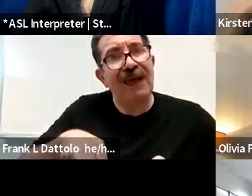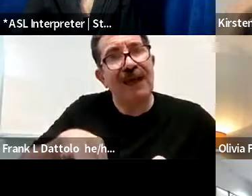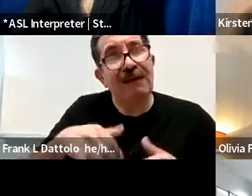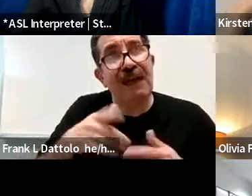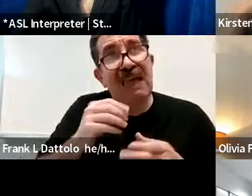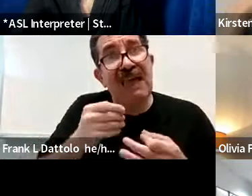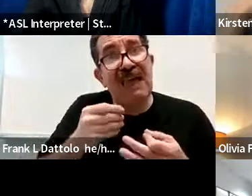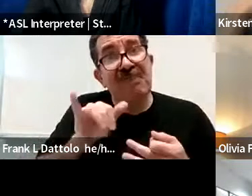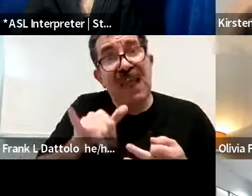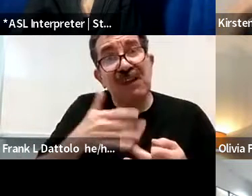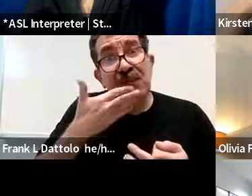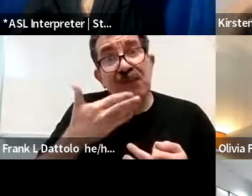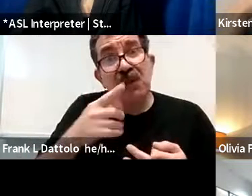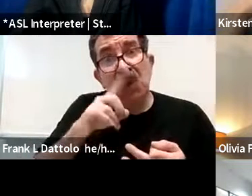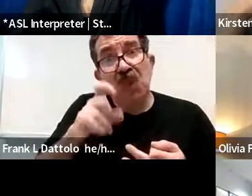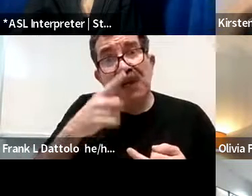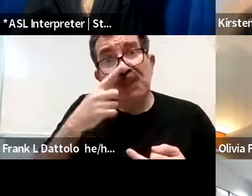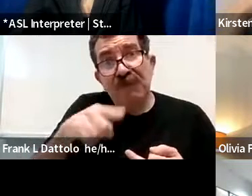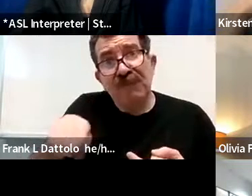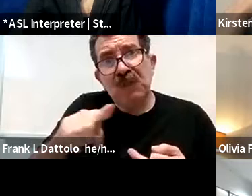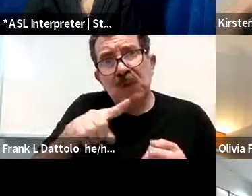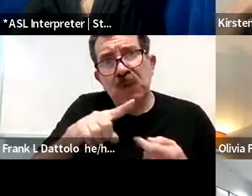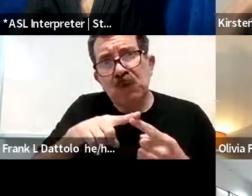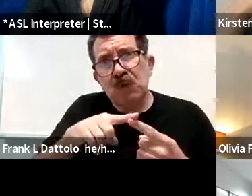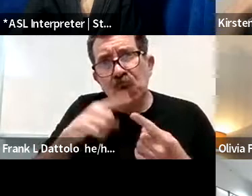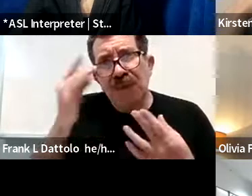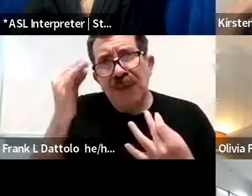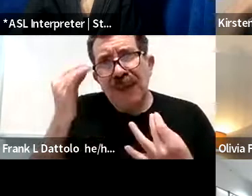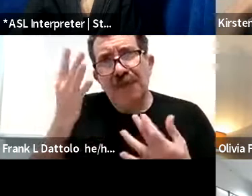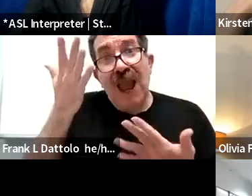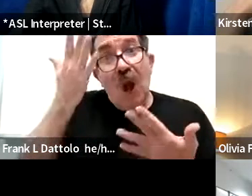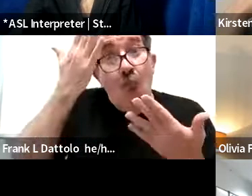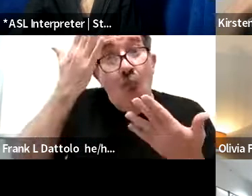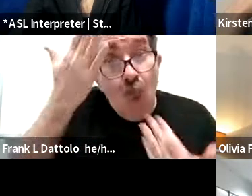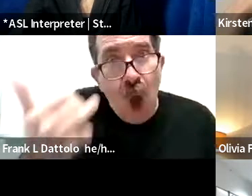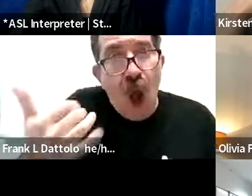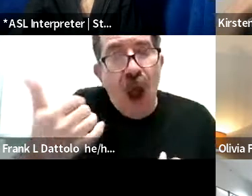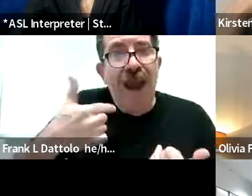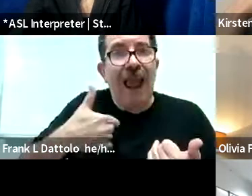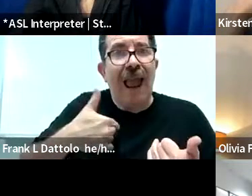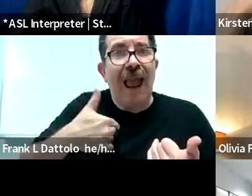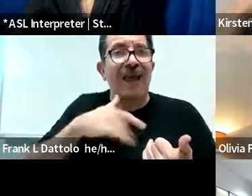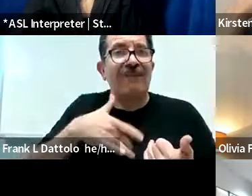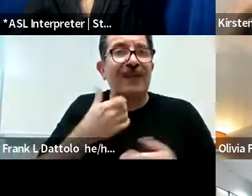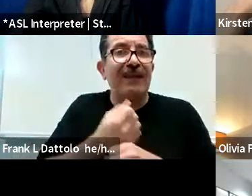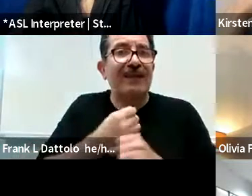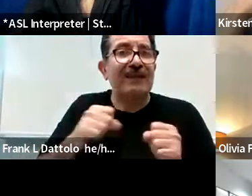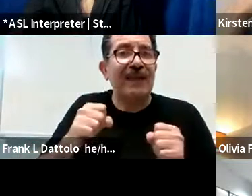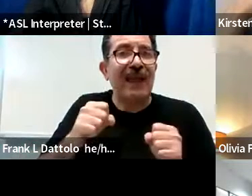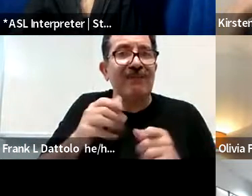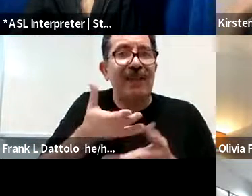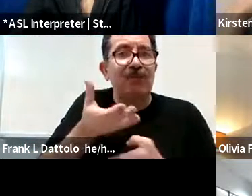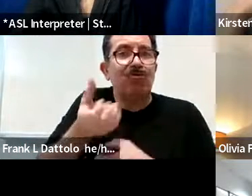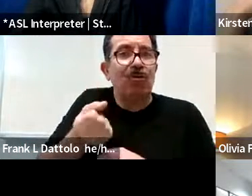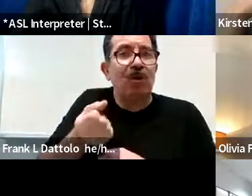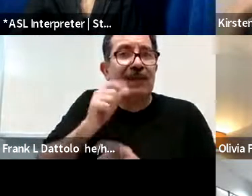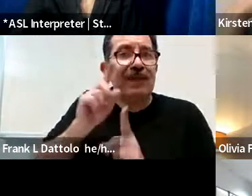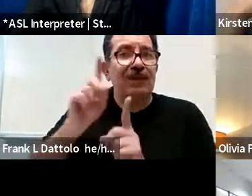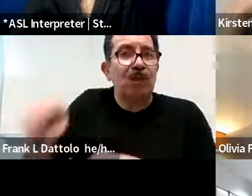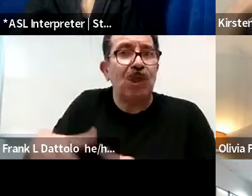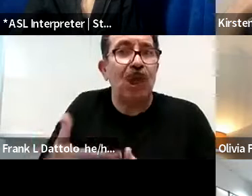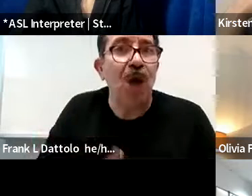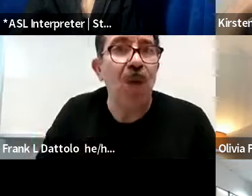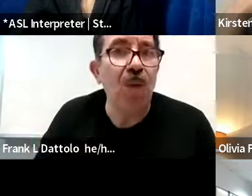me to consider. And it would be a good question for you to think about. Again,